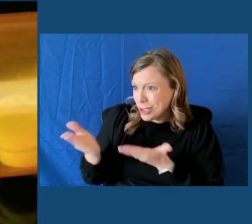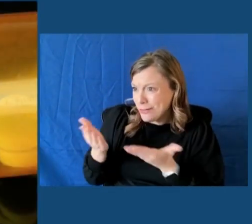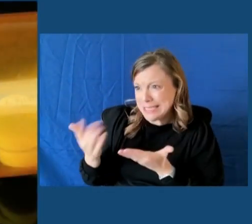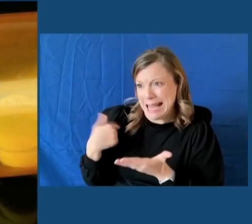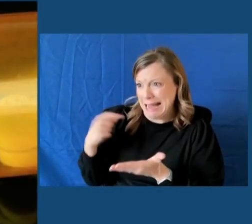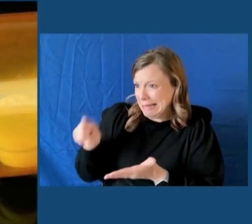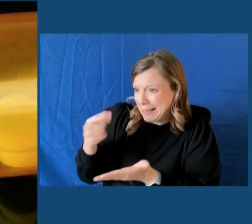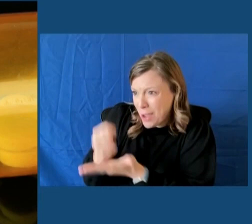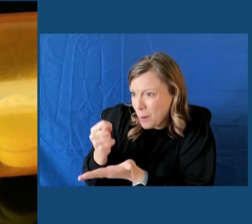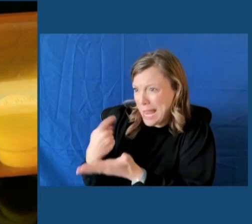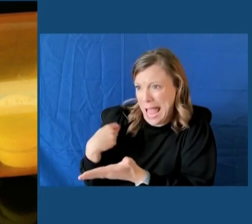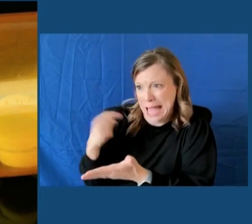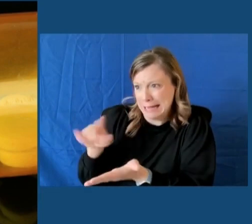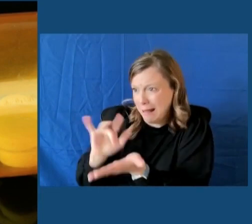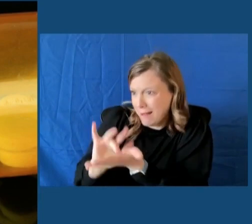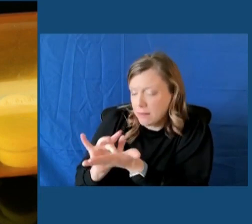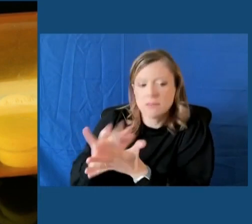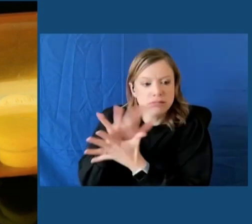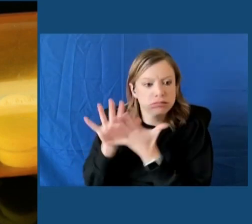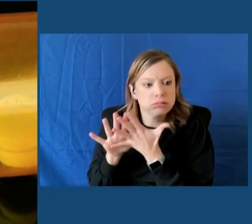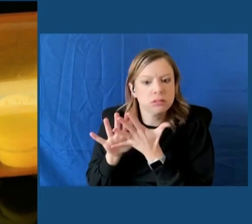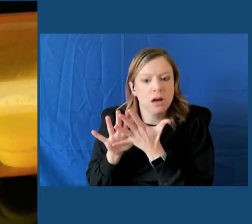state sapped by opioid dependence.